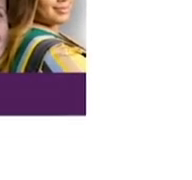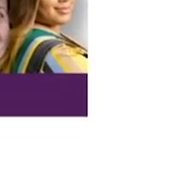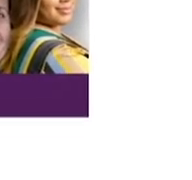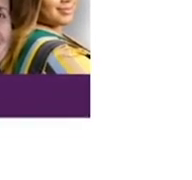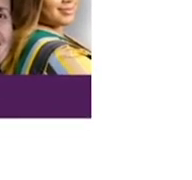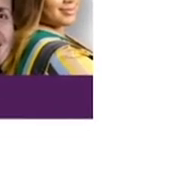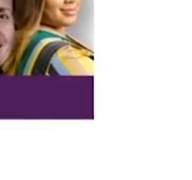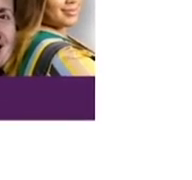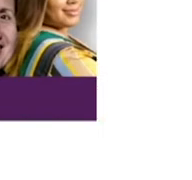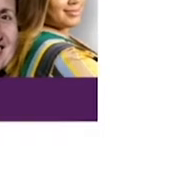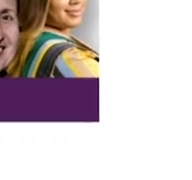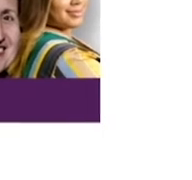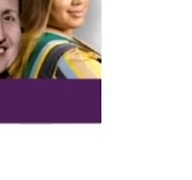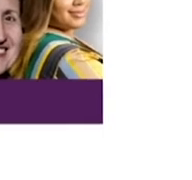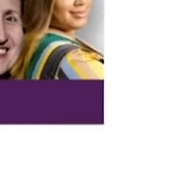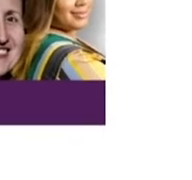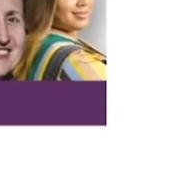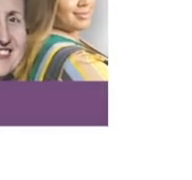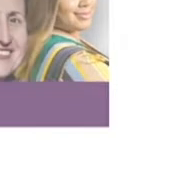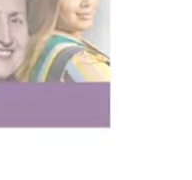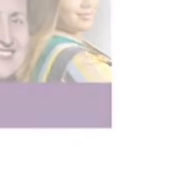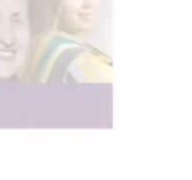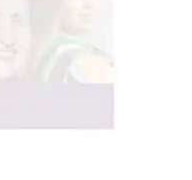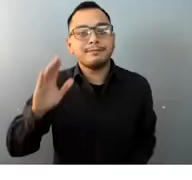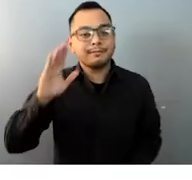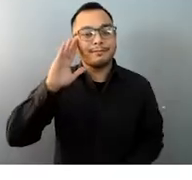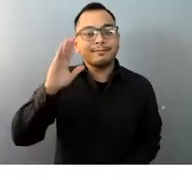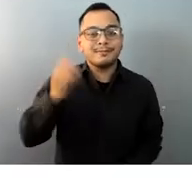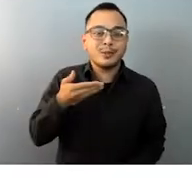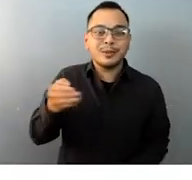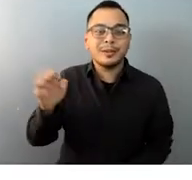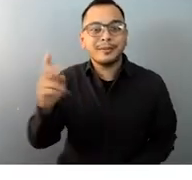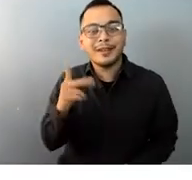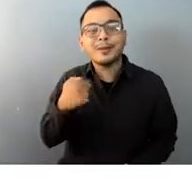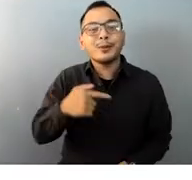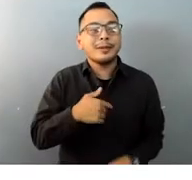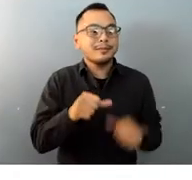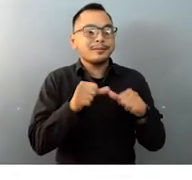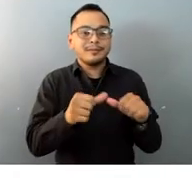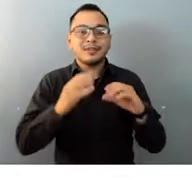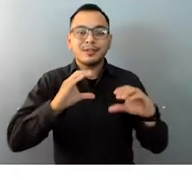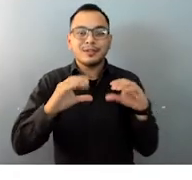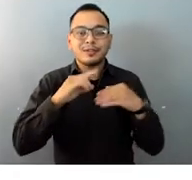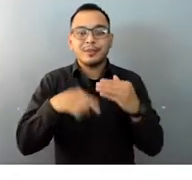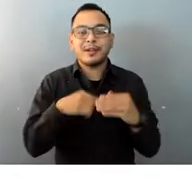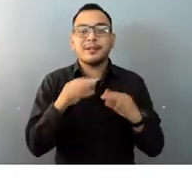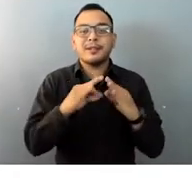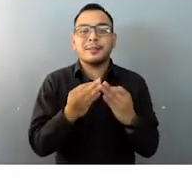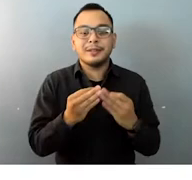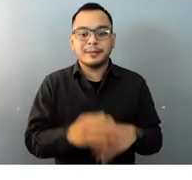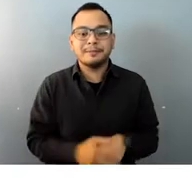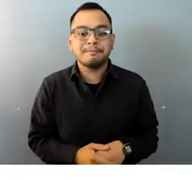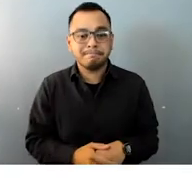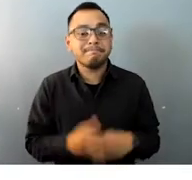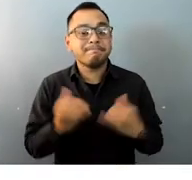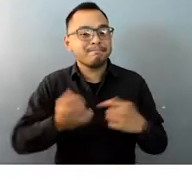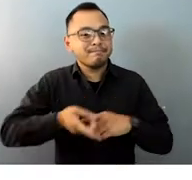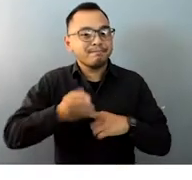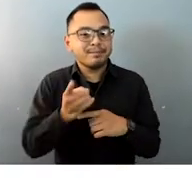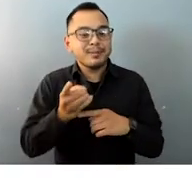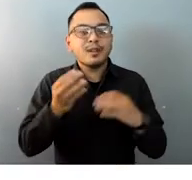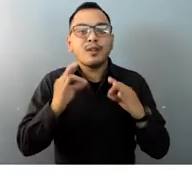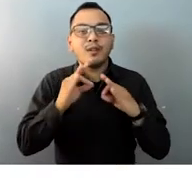month of June on PFLAG.org. Welcome back. We're continuing our conversation about